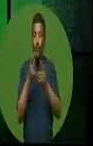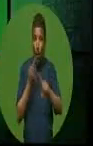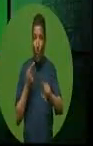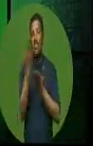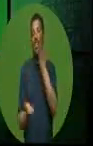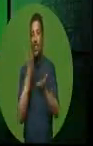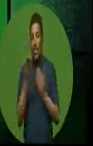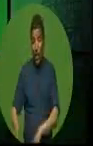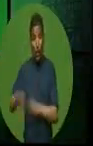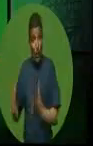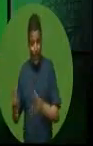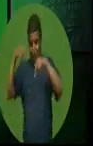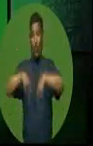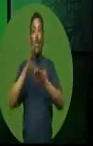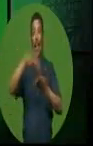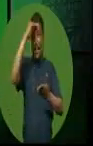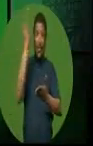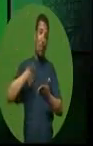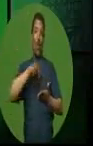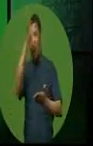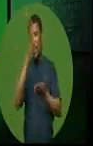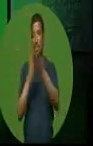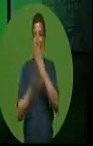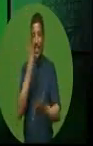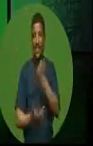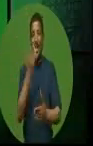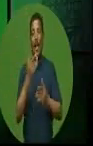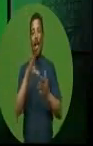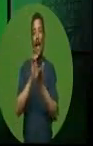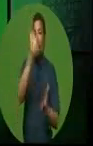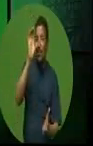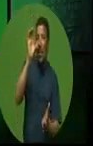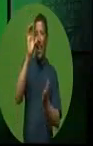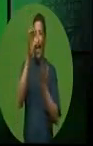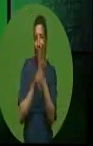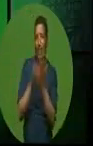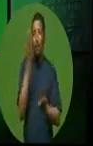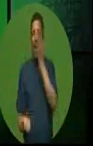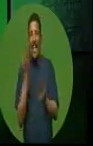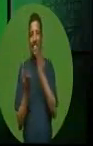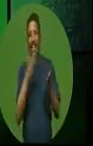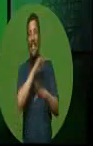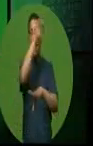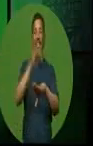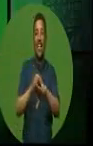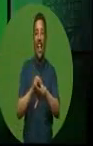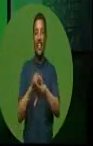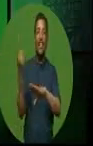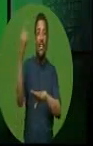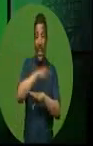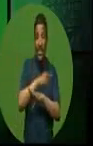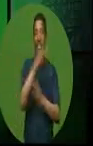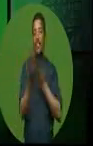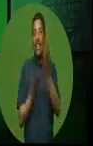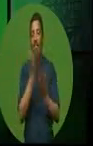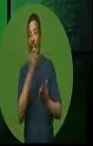Students, in today's lesson, we will discuss the capital account balance and the national debt service